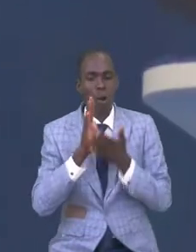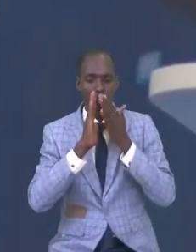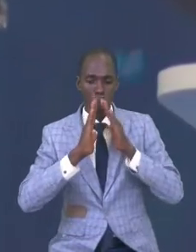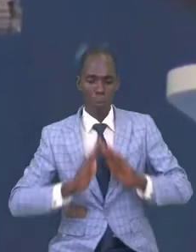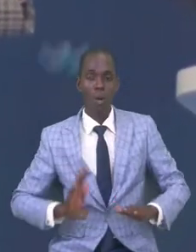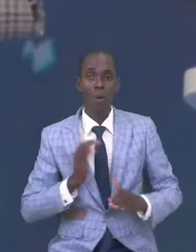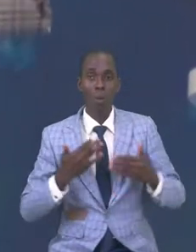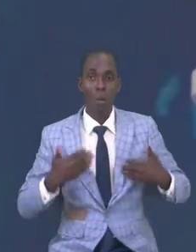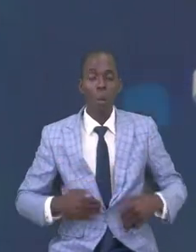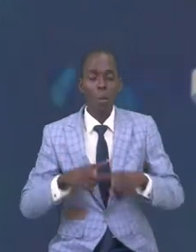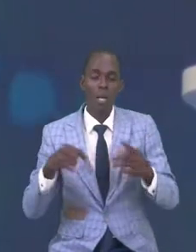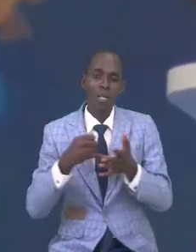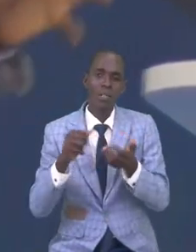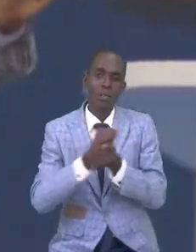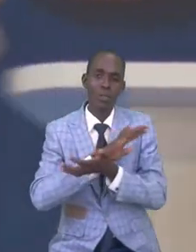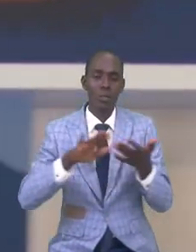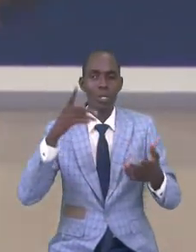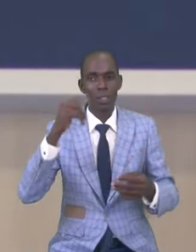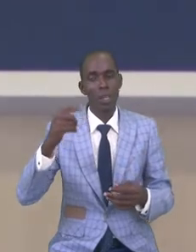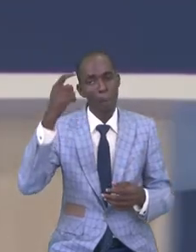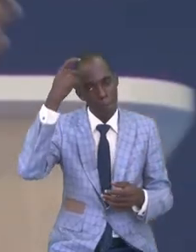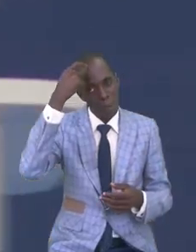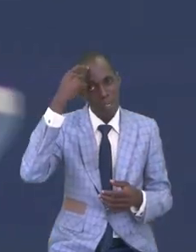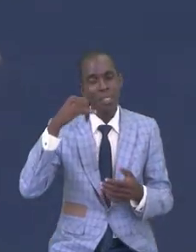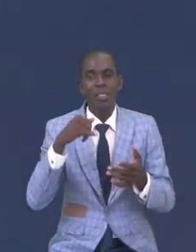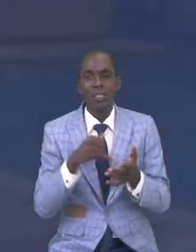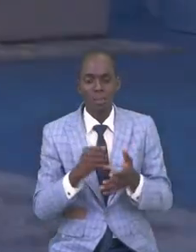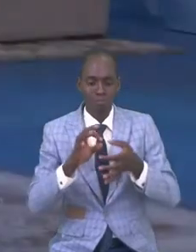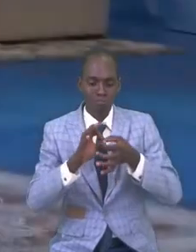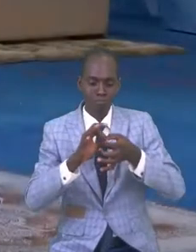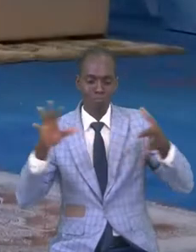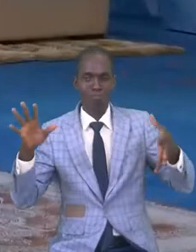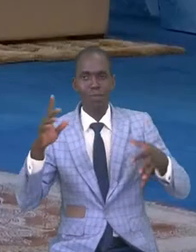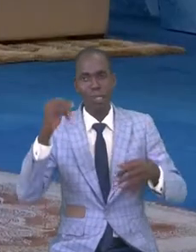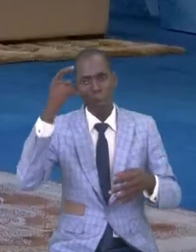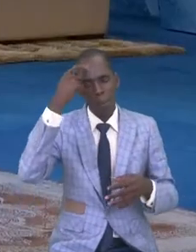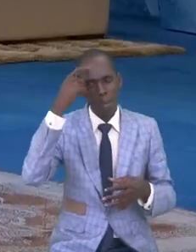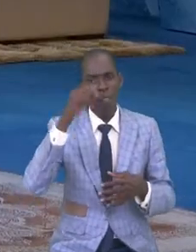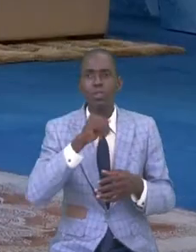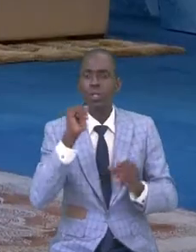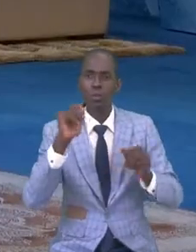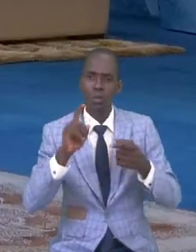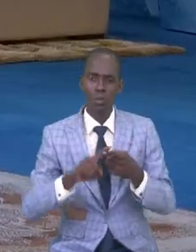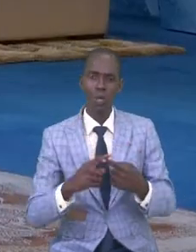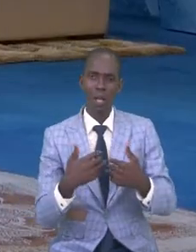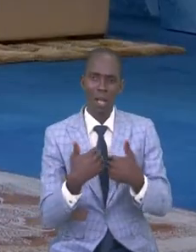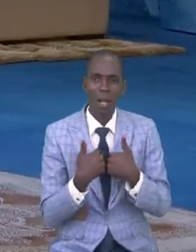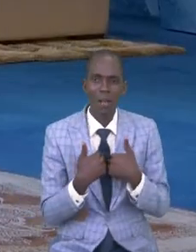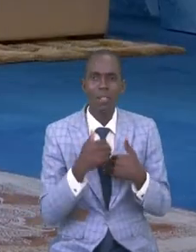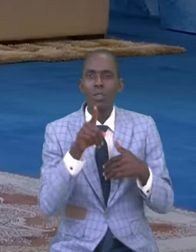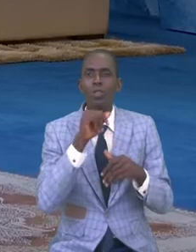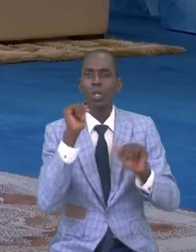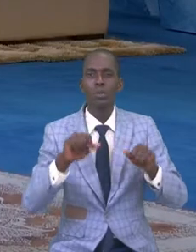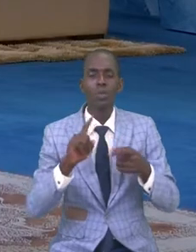scatters the brain. It disconnects the brain. We're not able to have, and we're not able